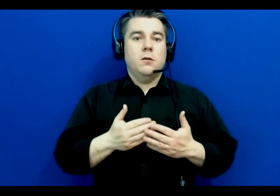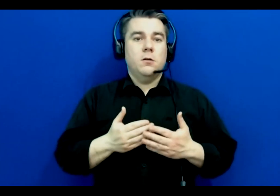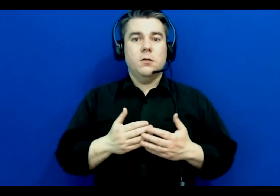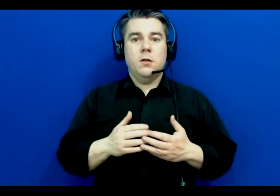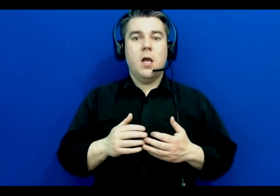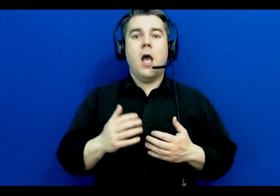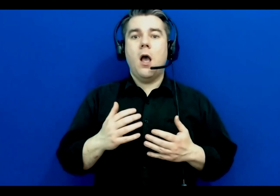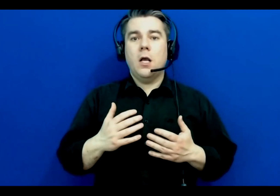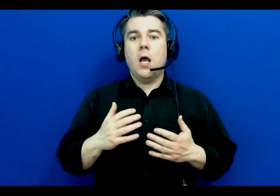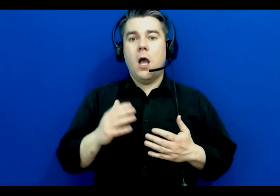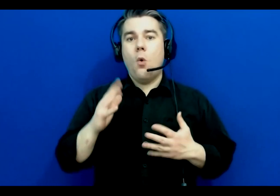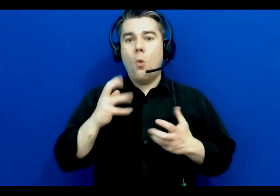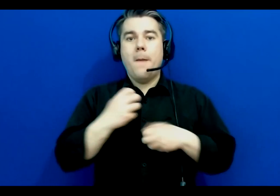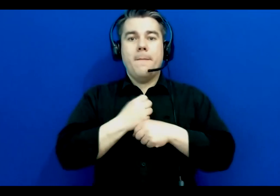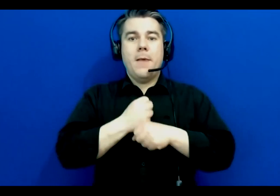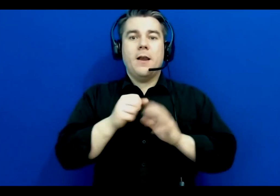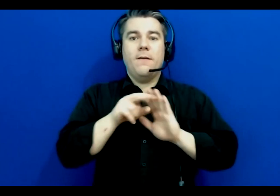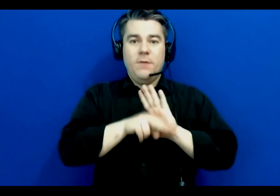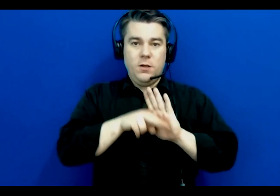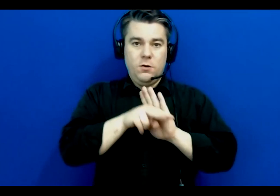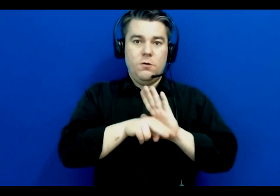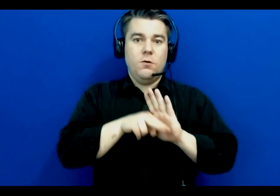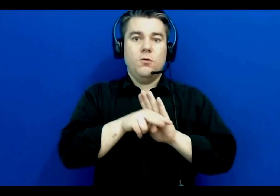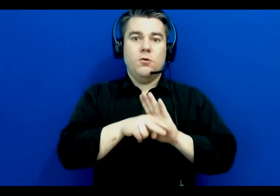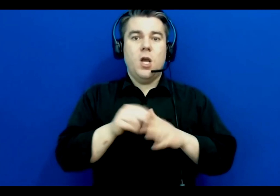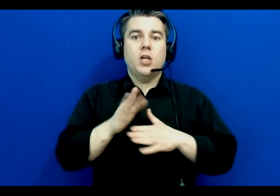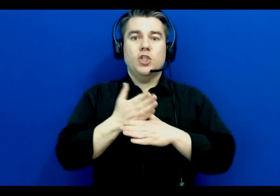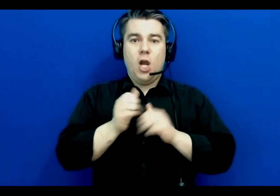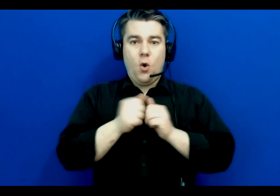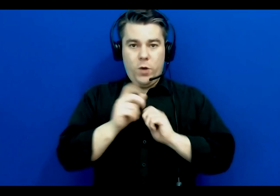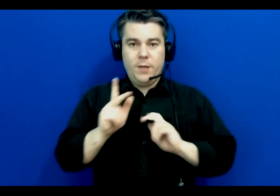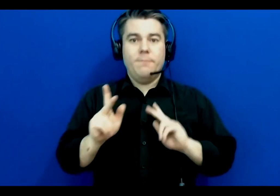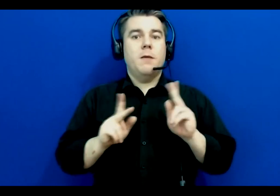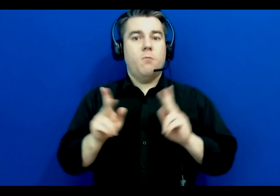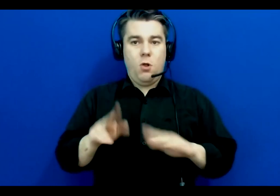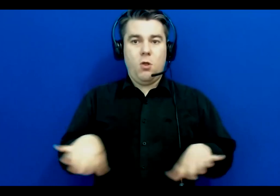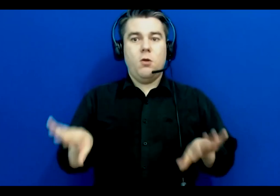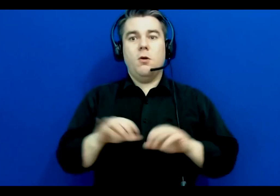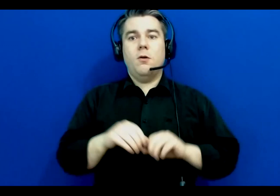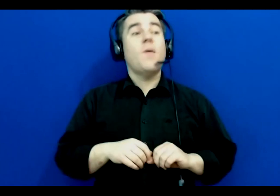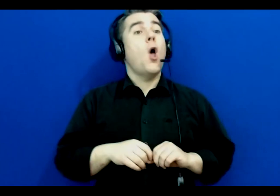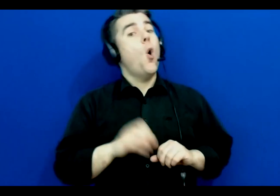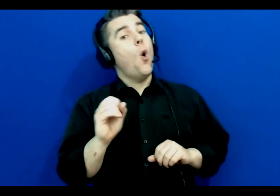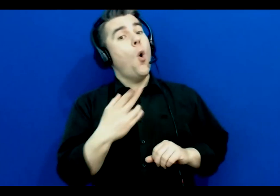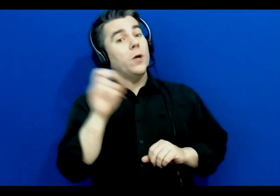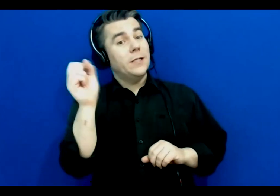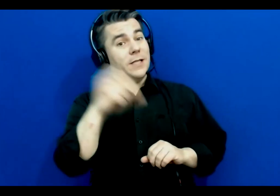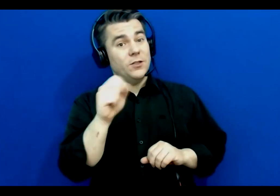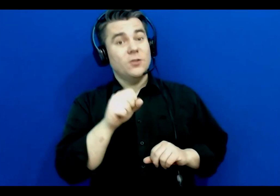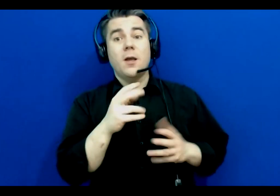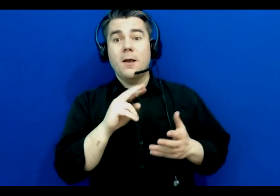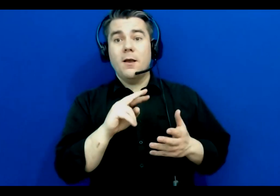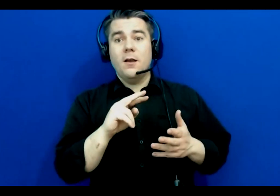Then I want to make a video and share with others. Oh, yes. Okay. So you can